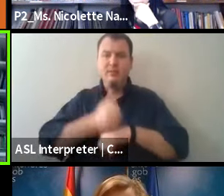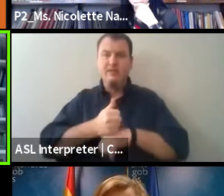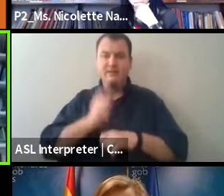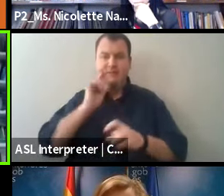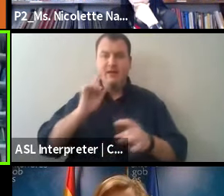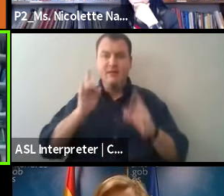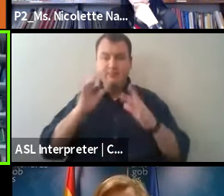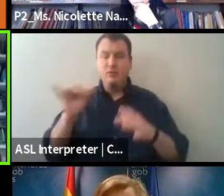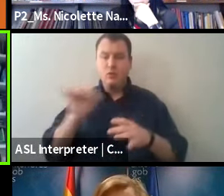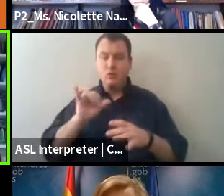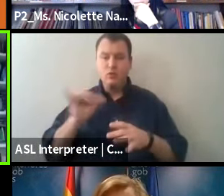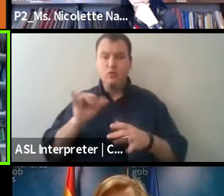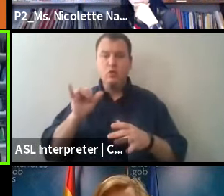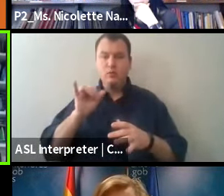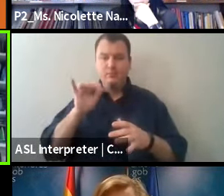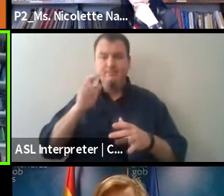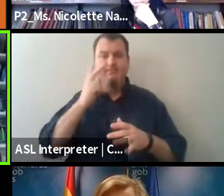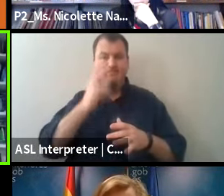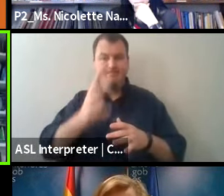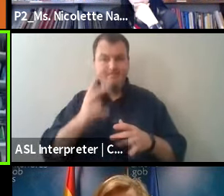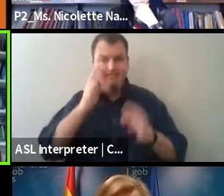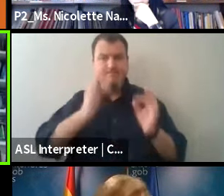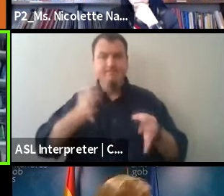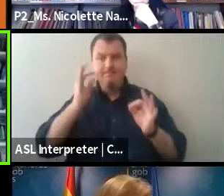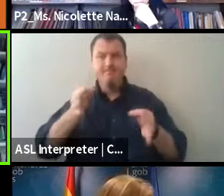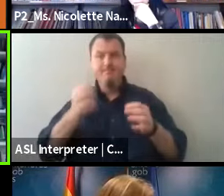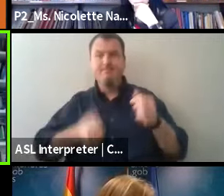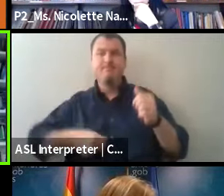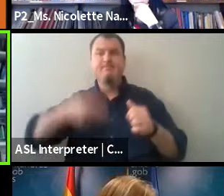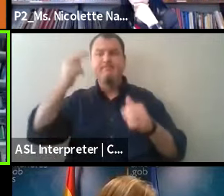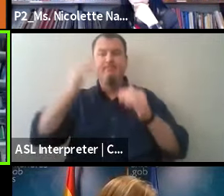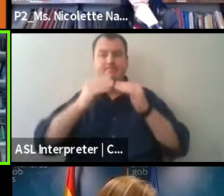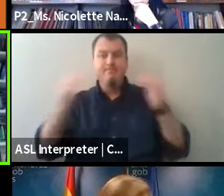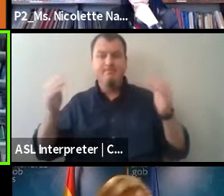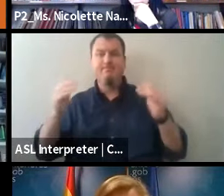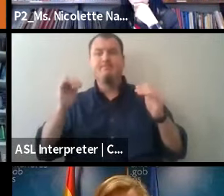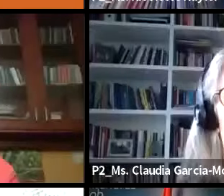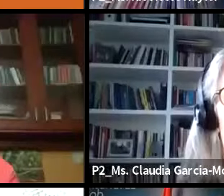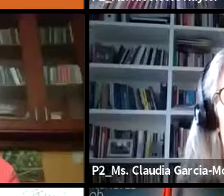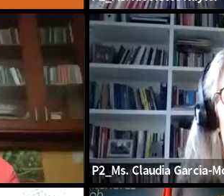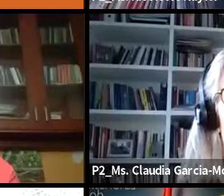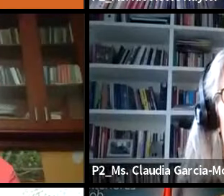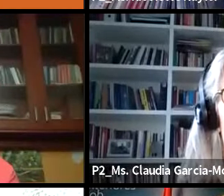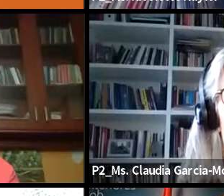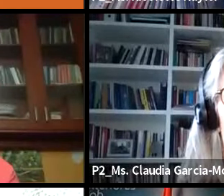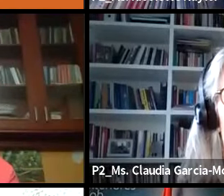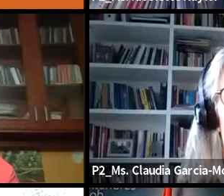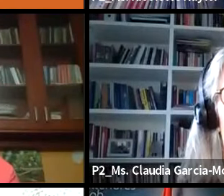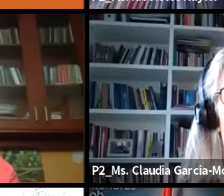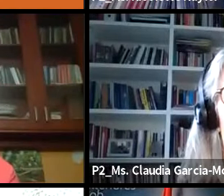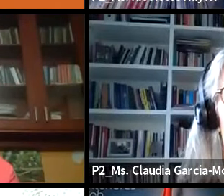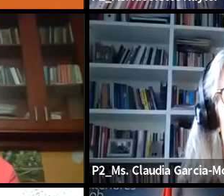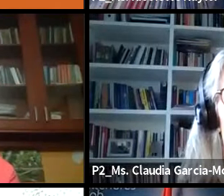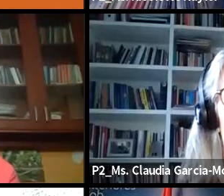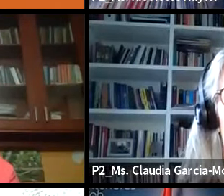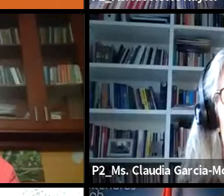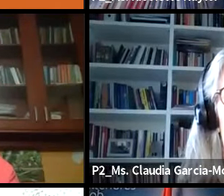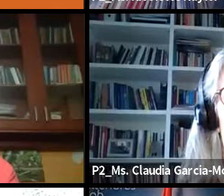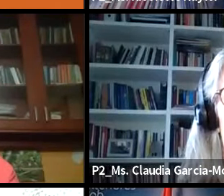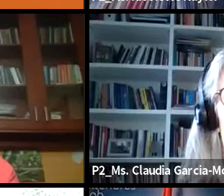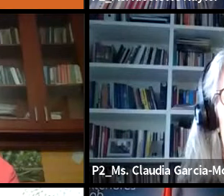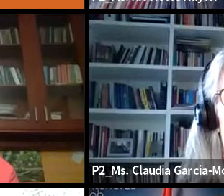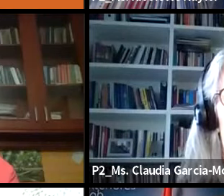also witnessed decision makers within high levels fail us. I am tired. My sisters are